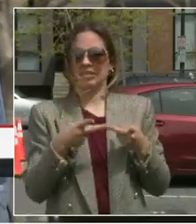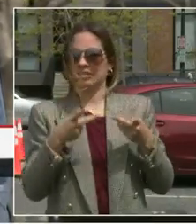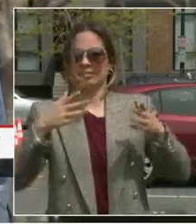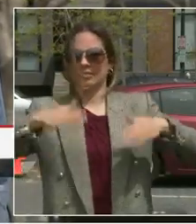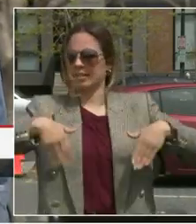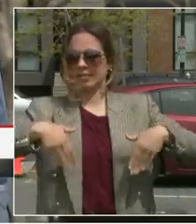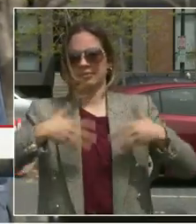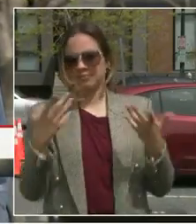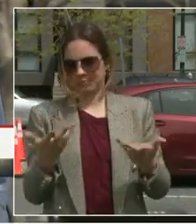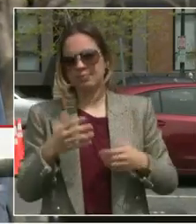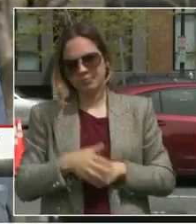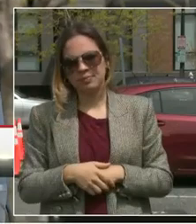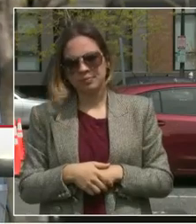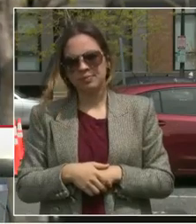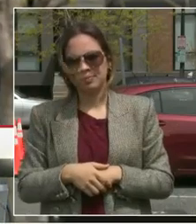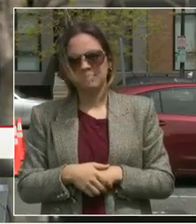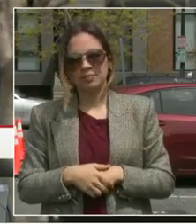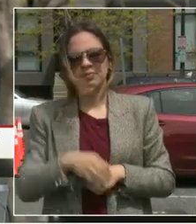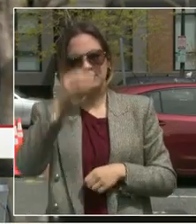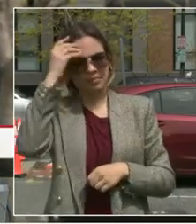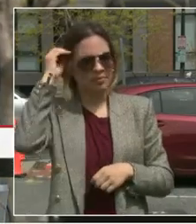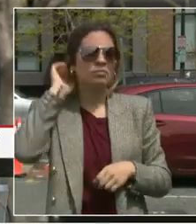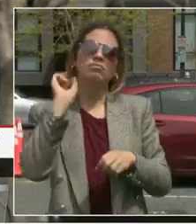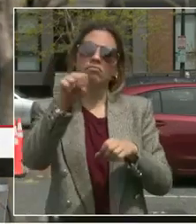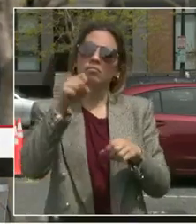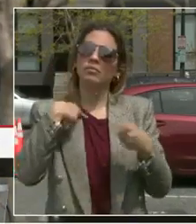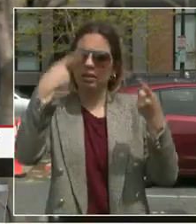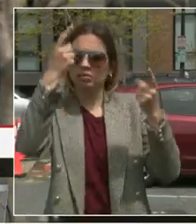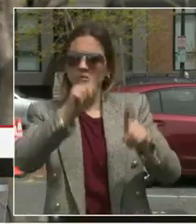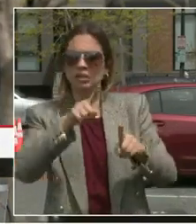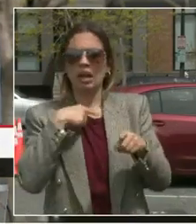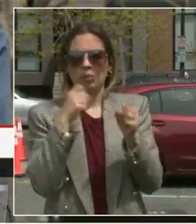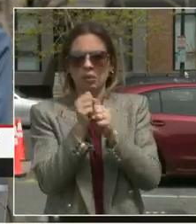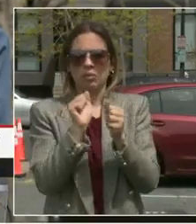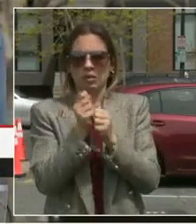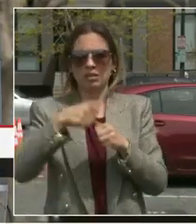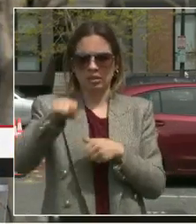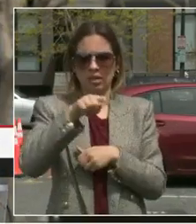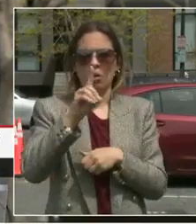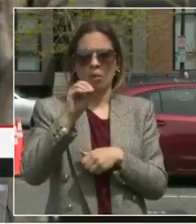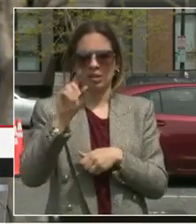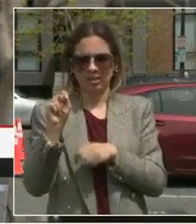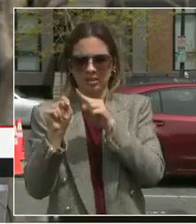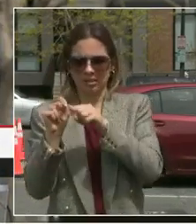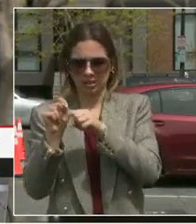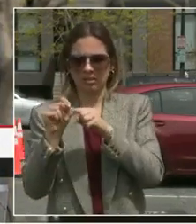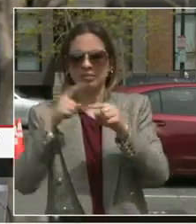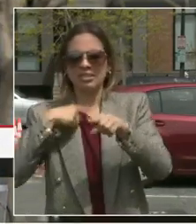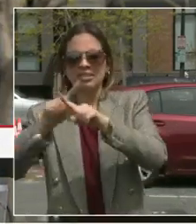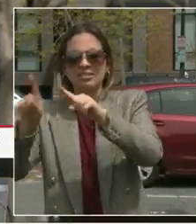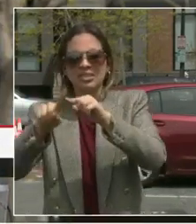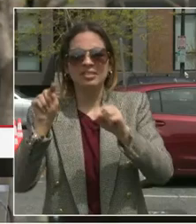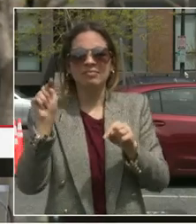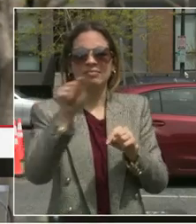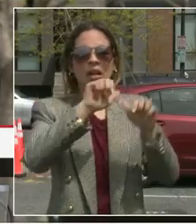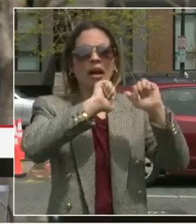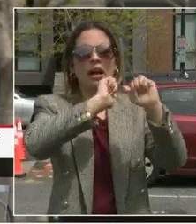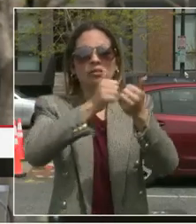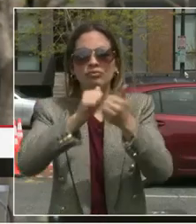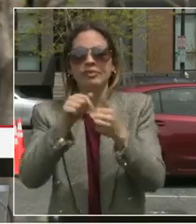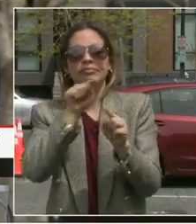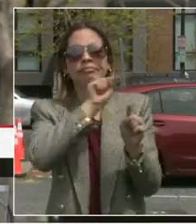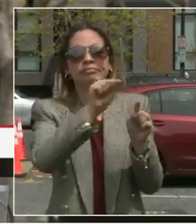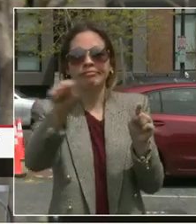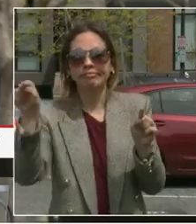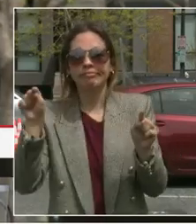I do agree, and we will work with DOT and all of the entities involved, that there has to